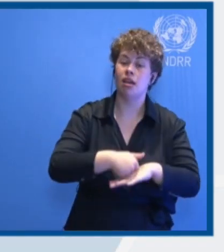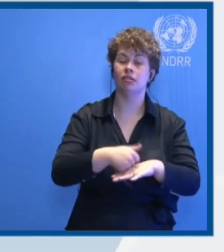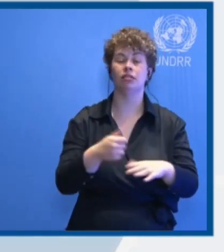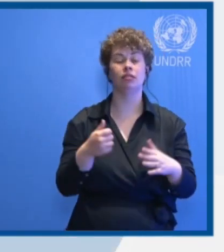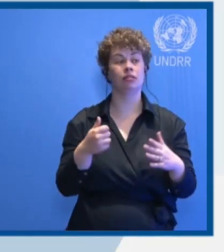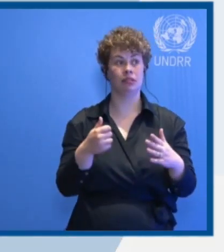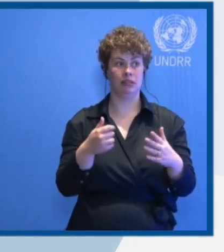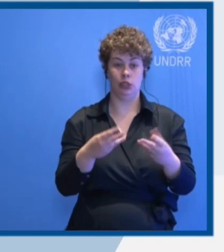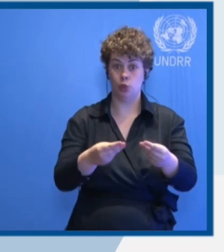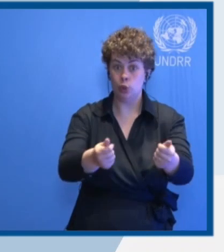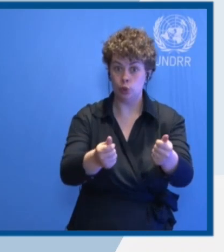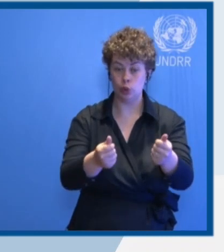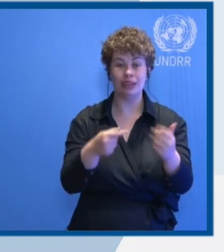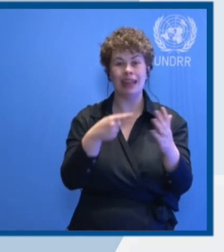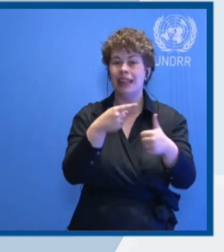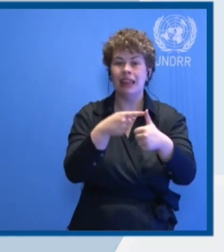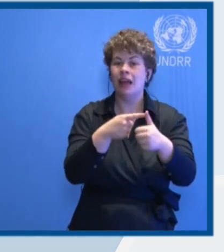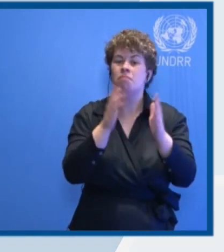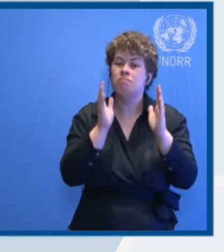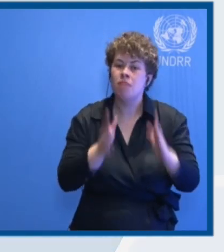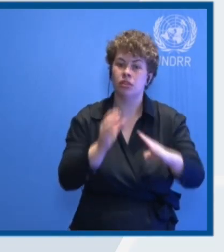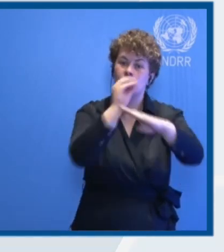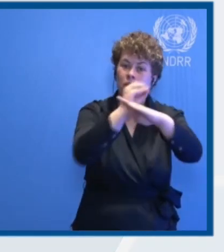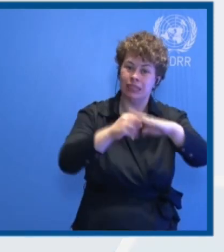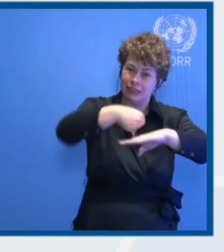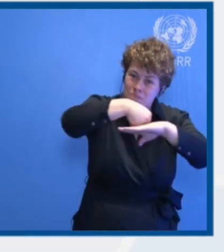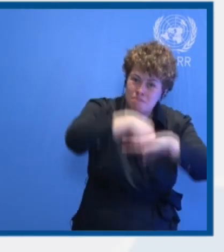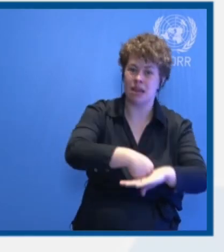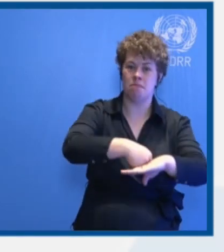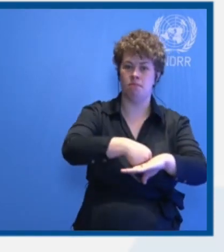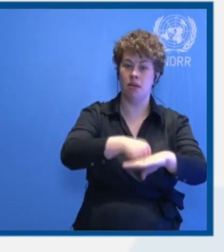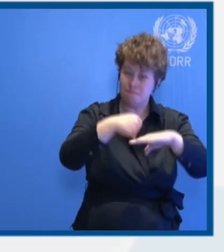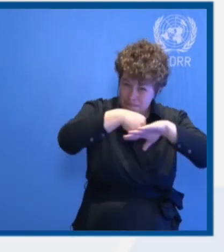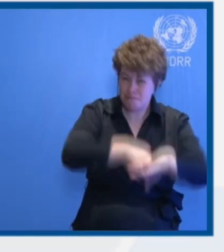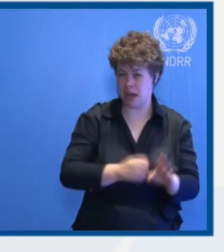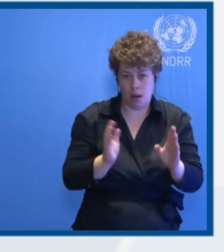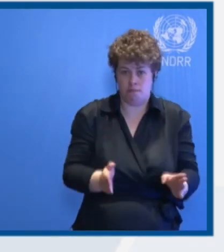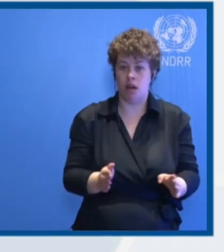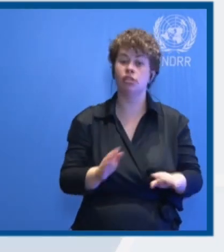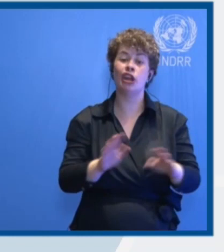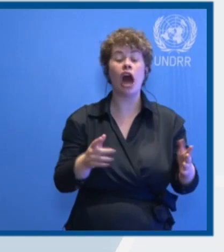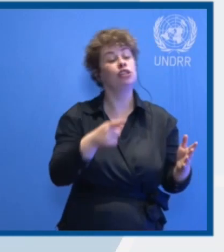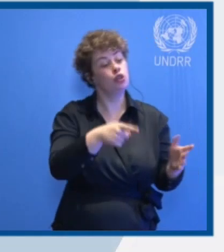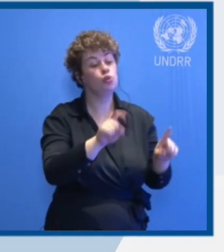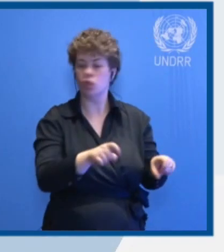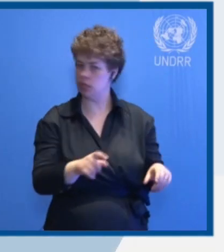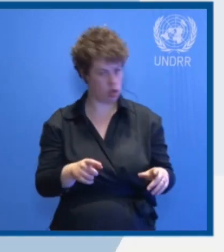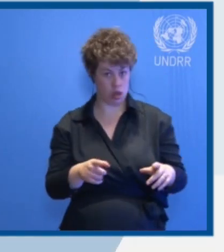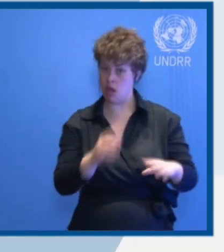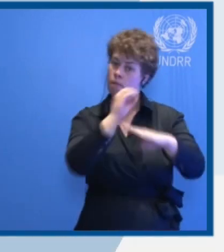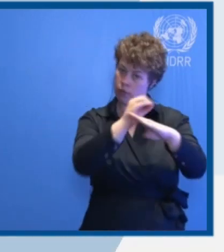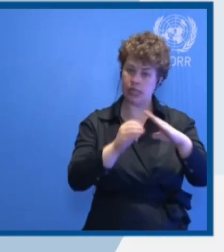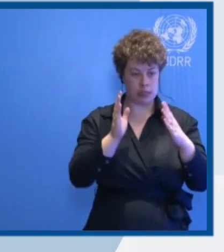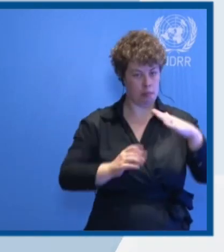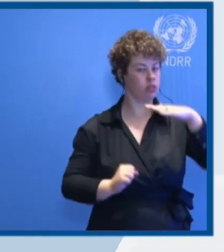a minimum quota. Equally, and then on the financing, I think, can we figure out the revenue streams that